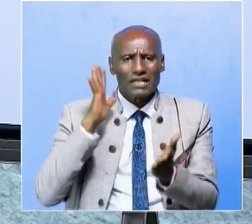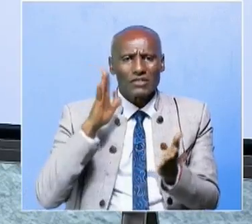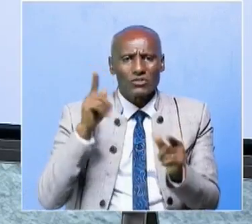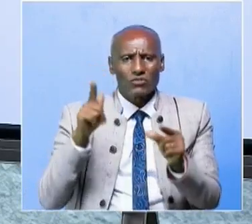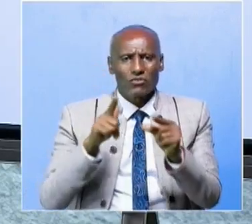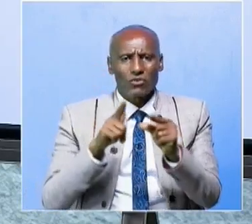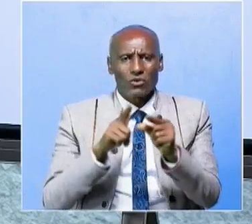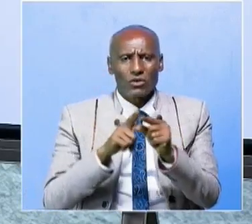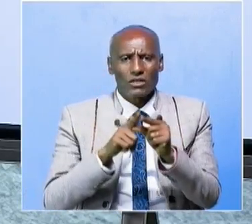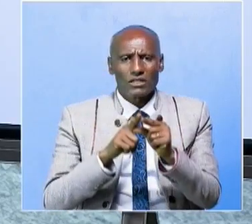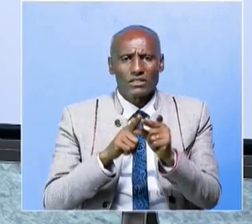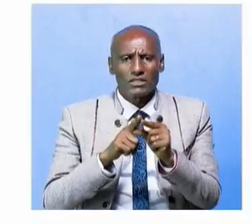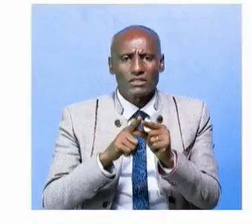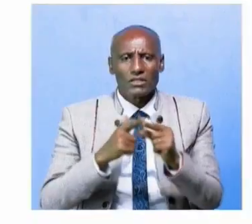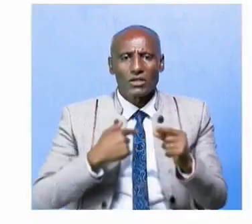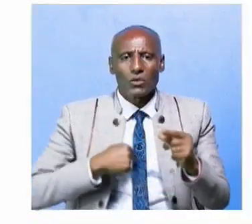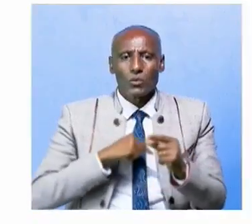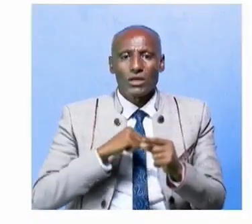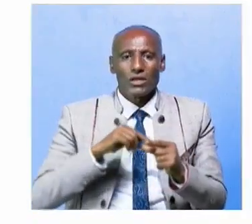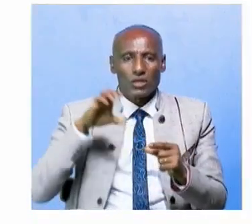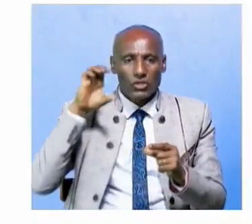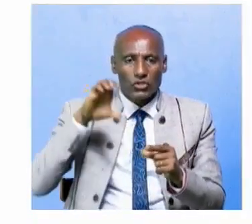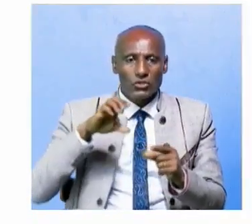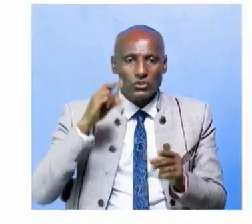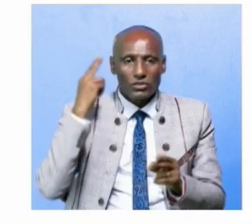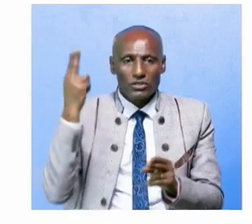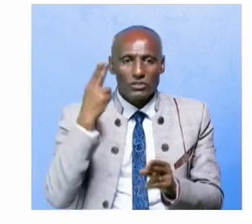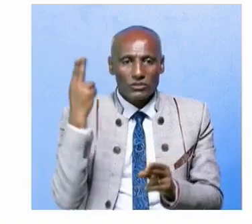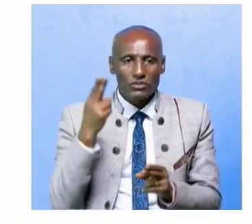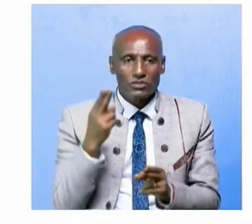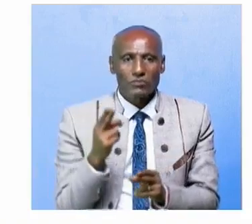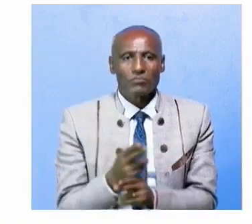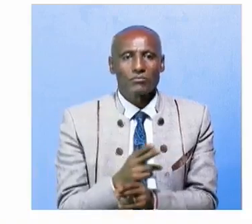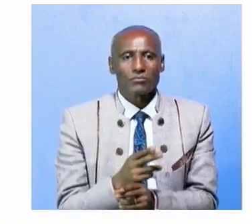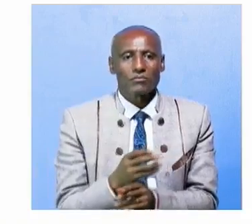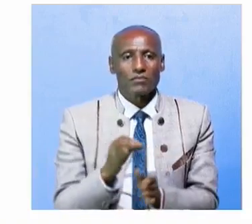So if we're doing formal expressions,